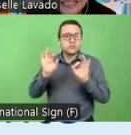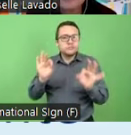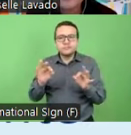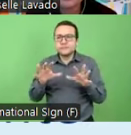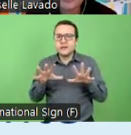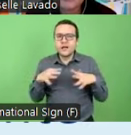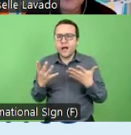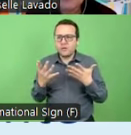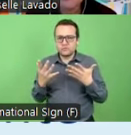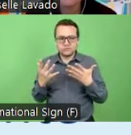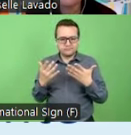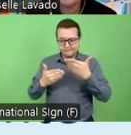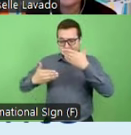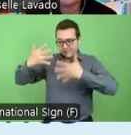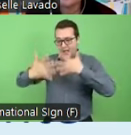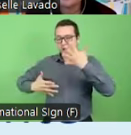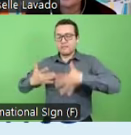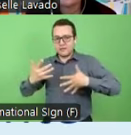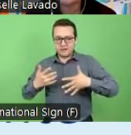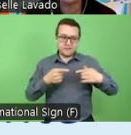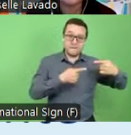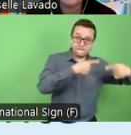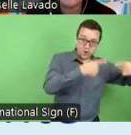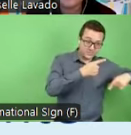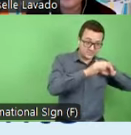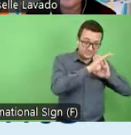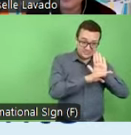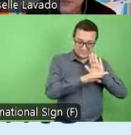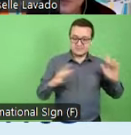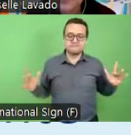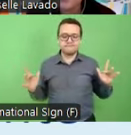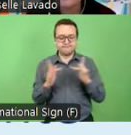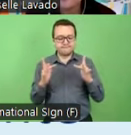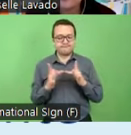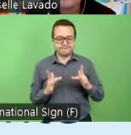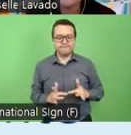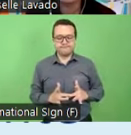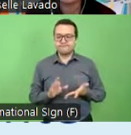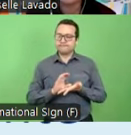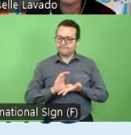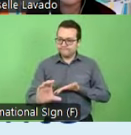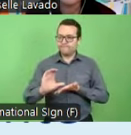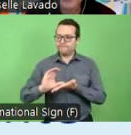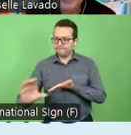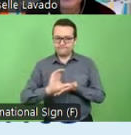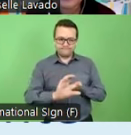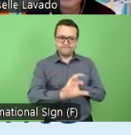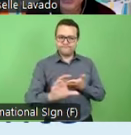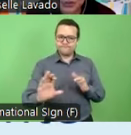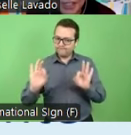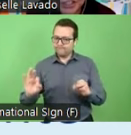Ultimately, protecting people from financial consequences of ill health is both a moral imperative and a